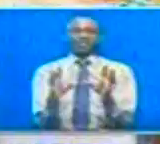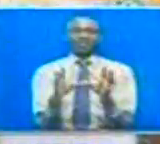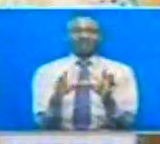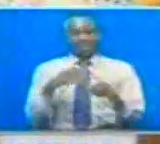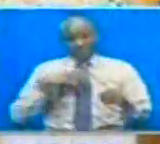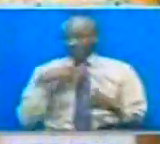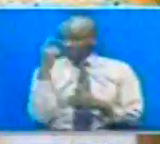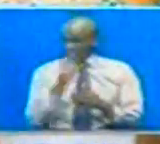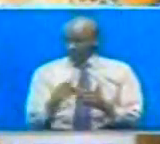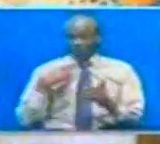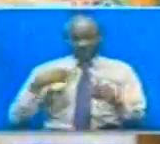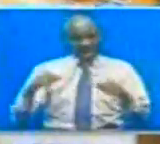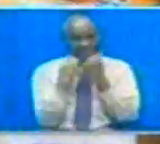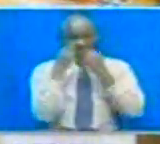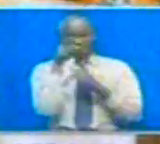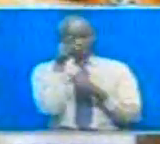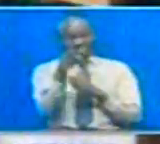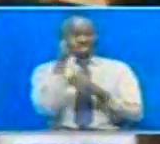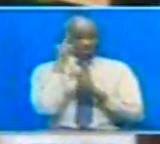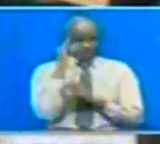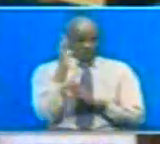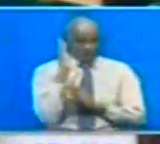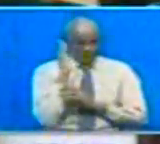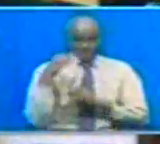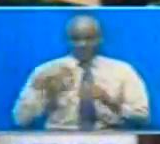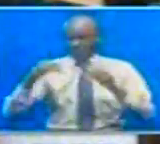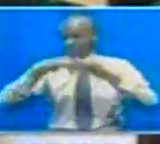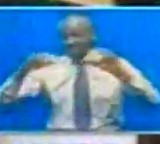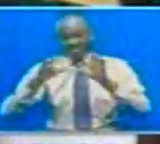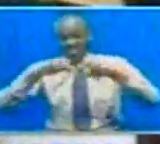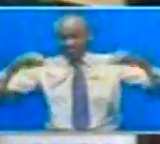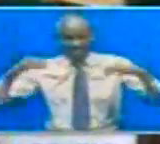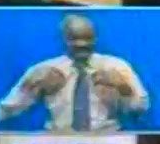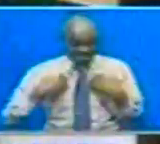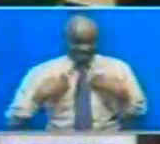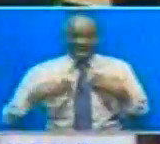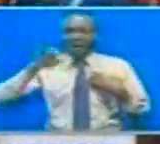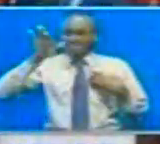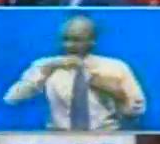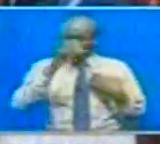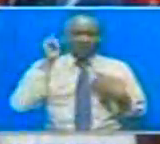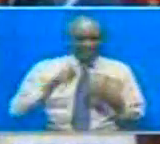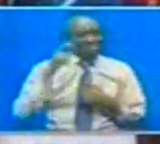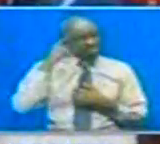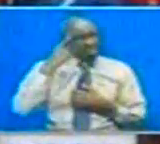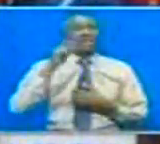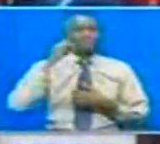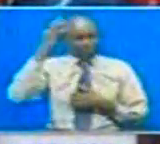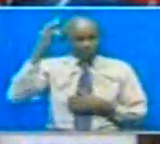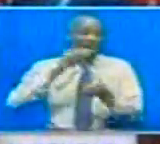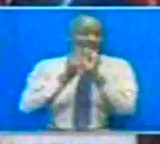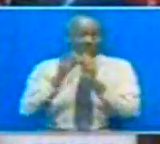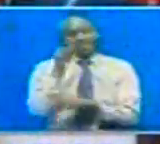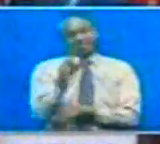the divisions emerging over this new law are not healthy for the nation and that Parliament should consider future amendments to the